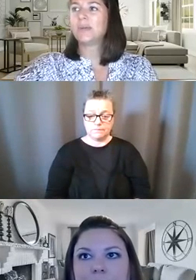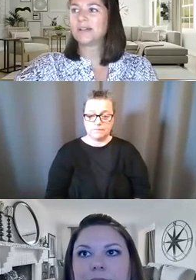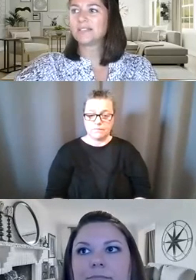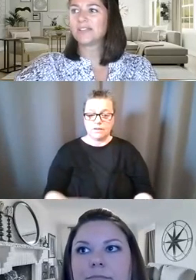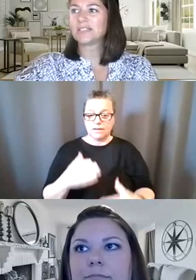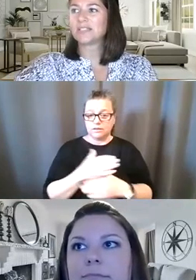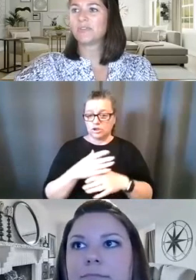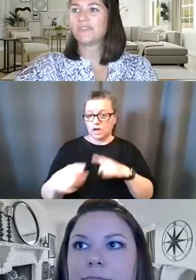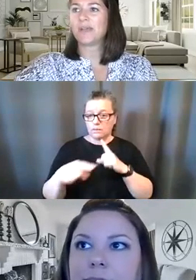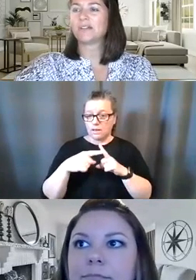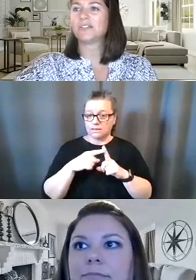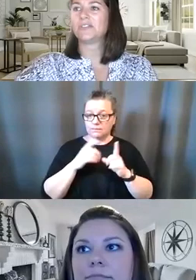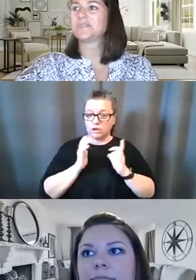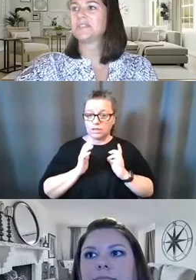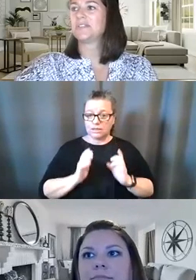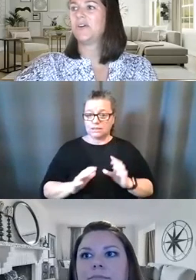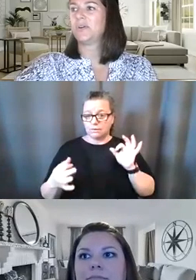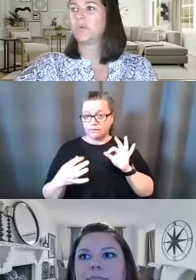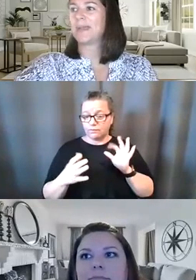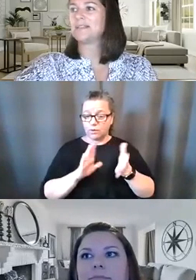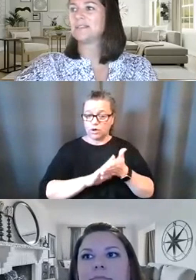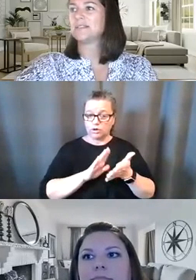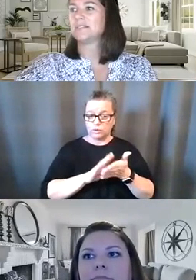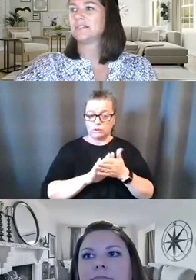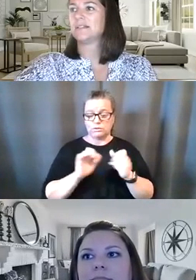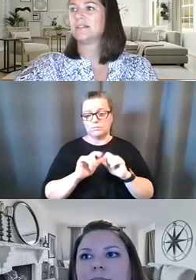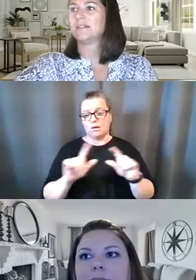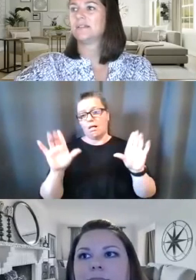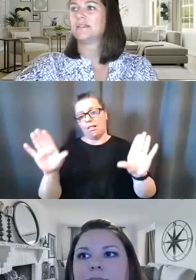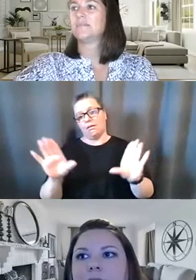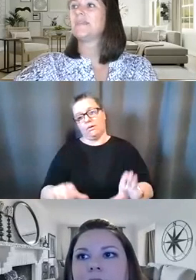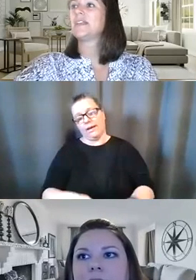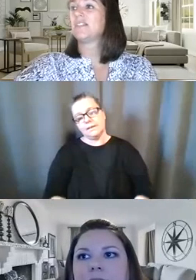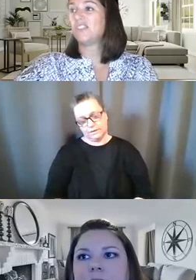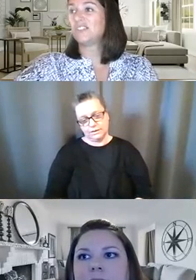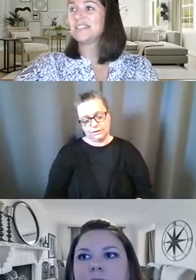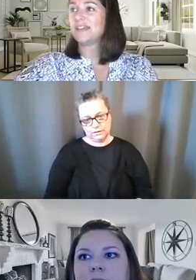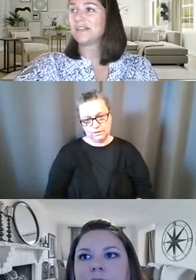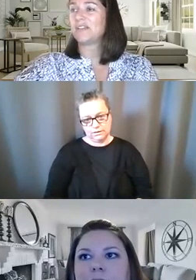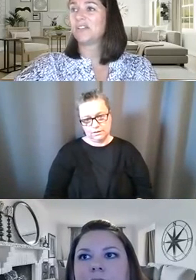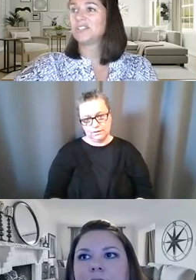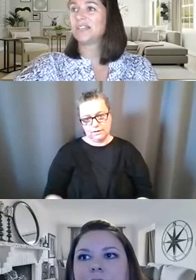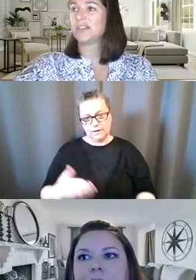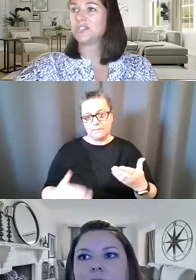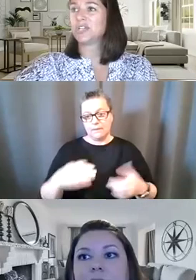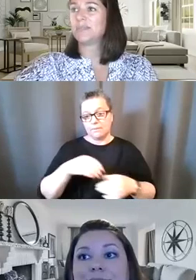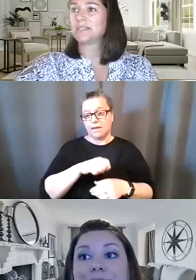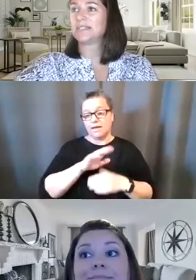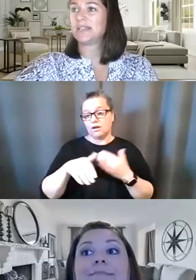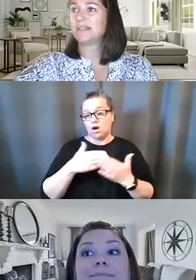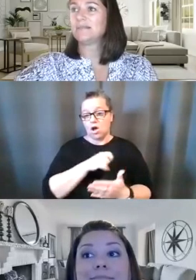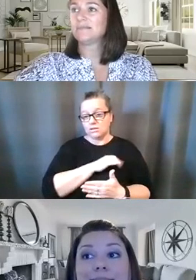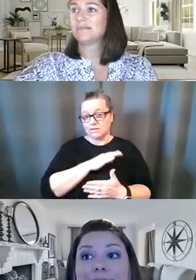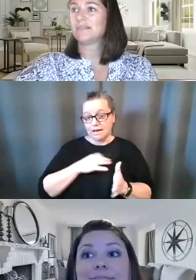Share positive customer feedback or kudos. These are all great. Maybe in an all staff acknowledging the good job that's